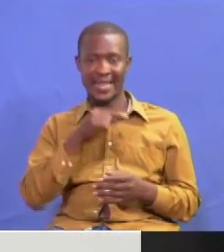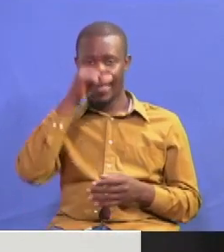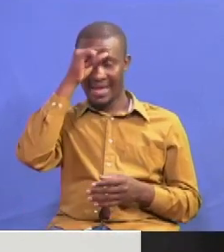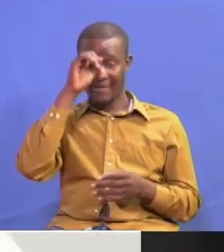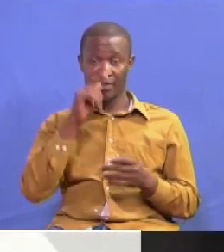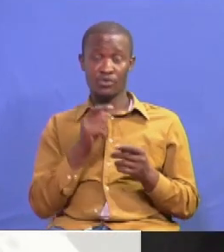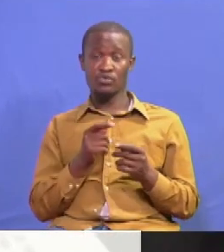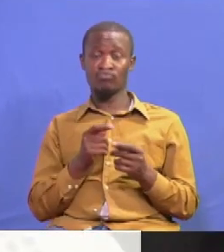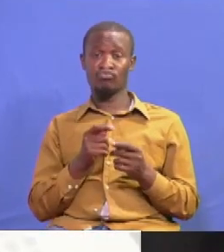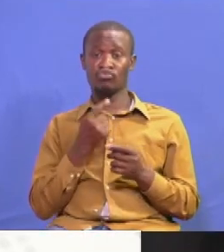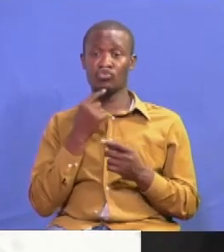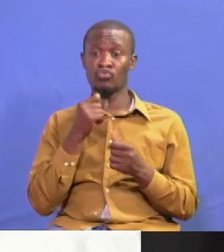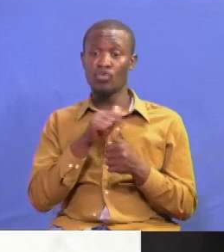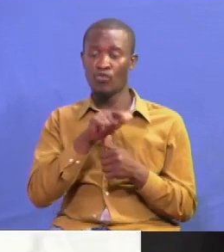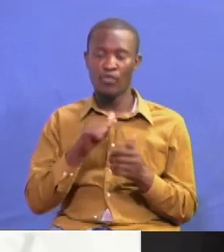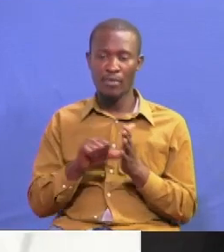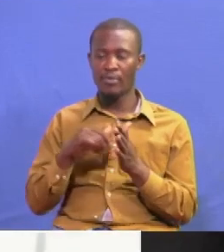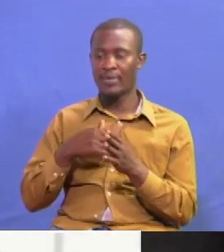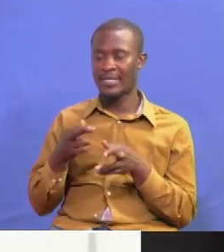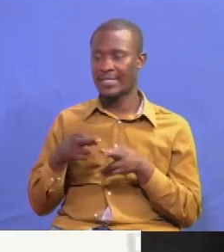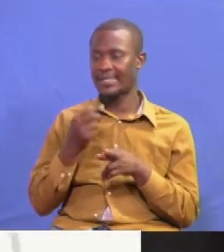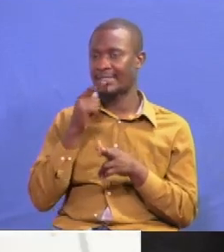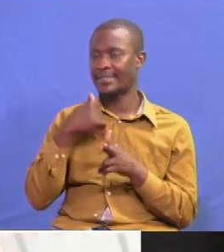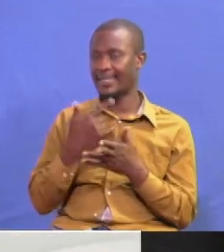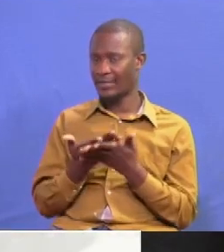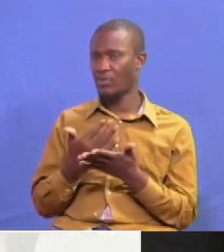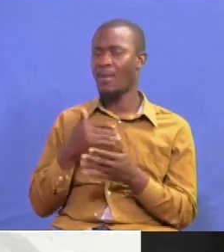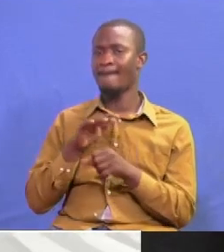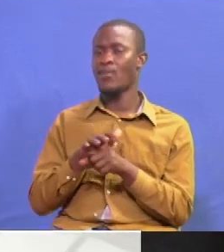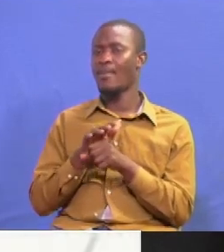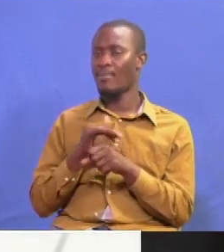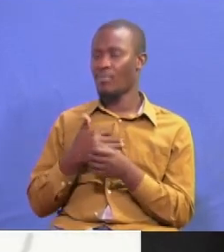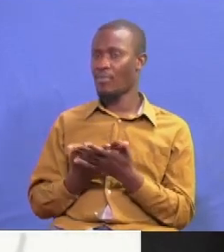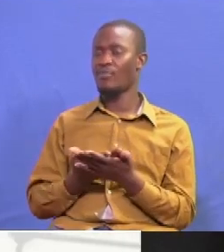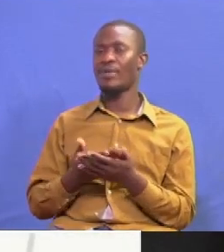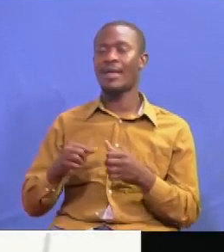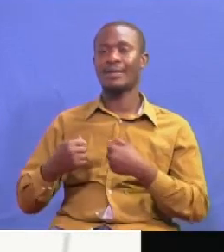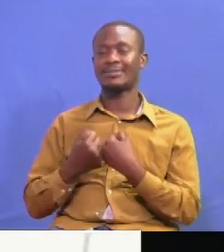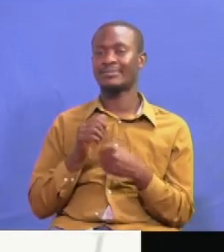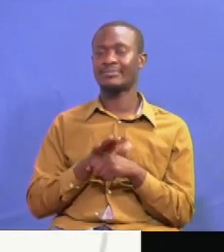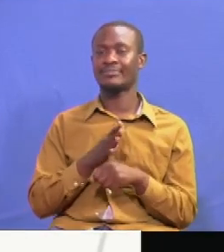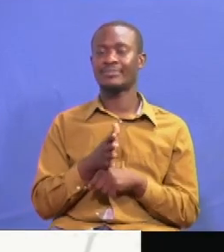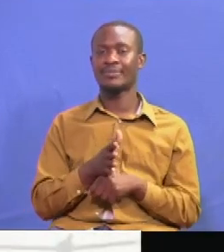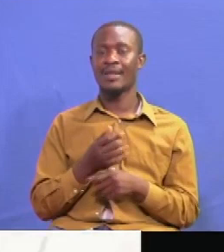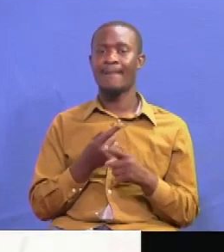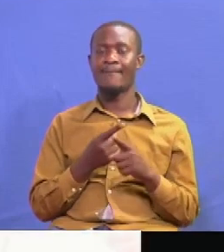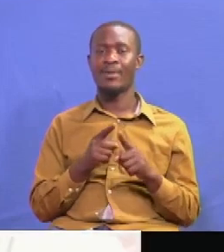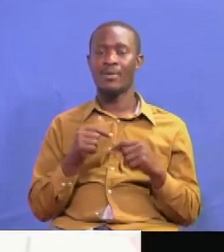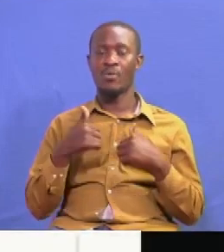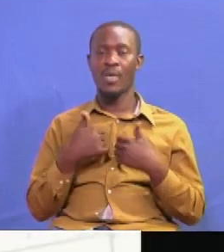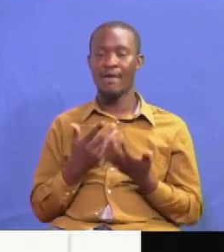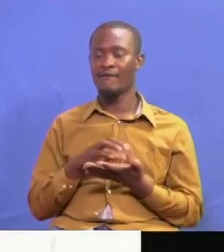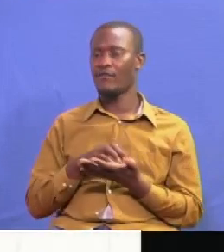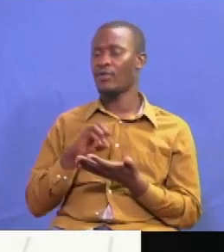the state of roads in the country, which he said was to blame for most of the fatal accidents. Unfortunately, we've